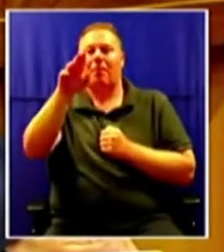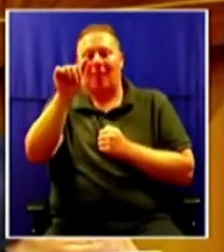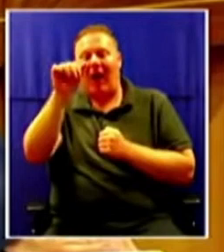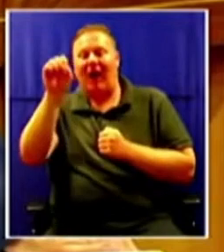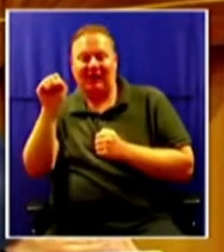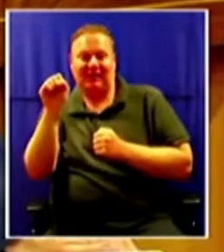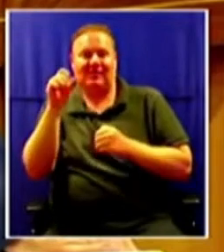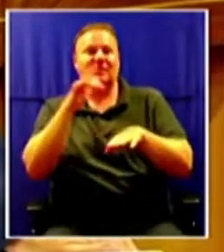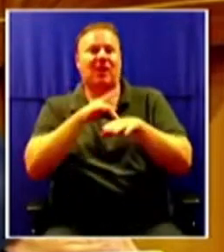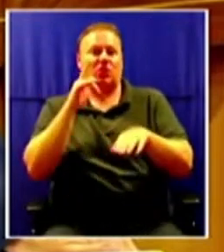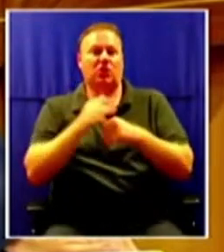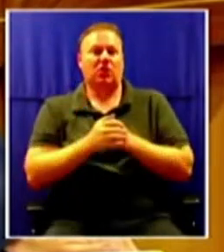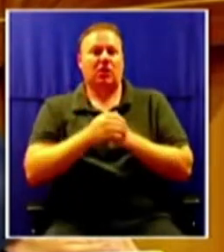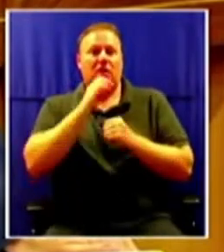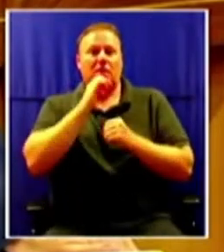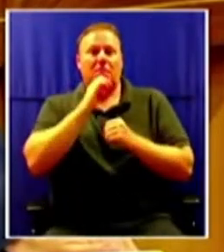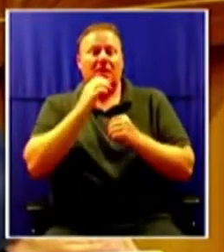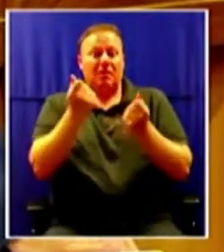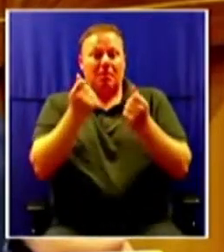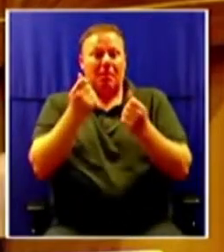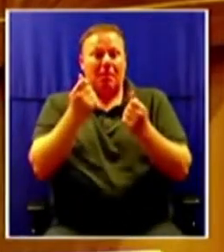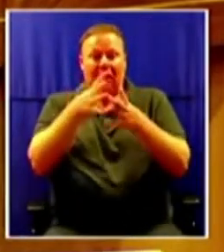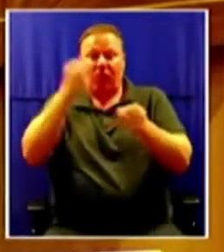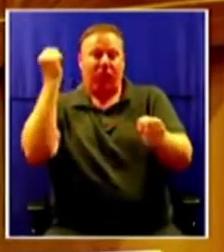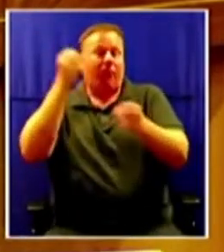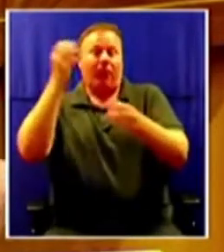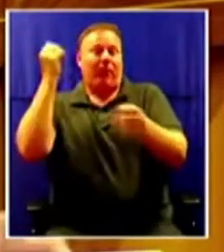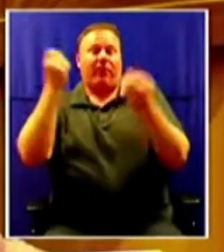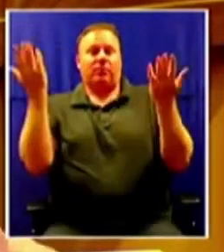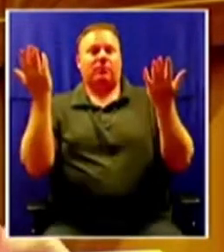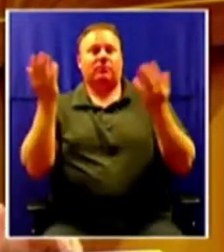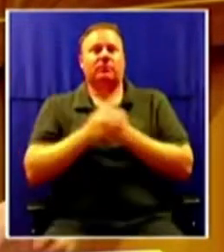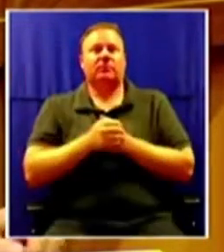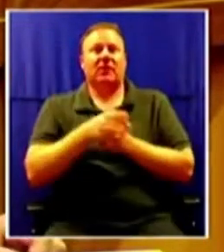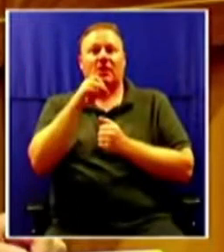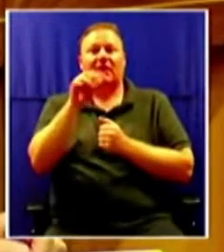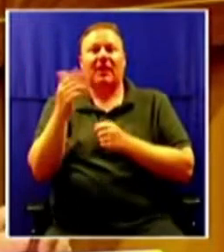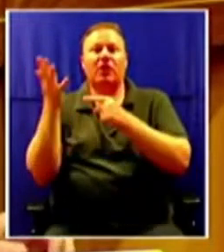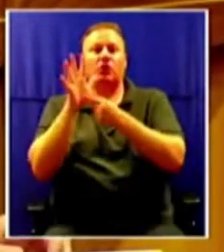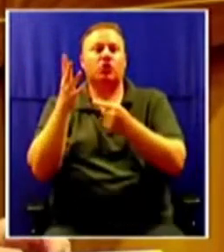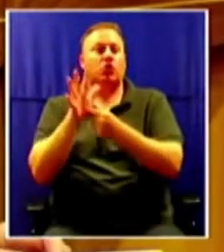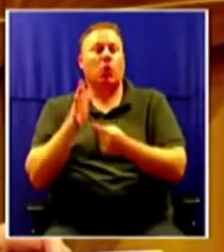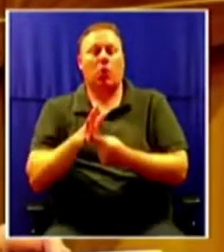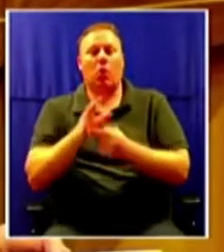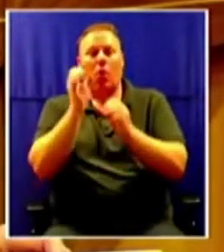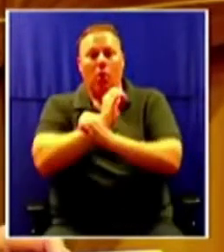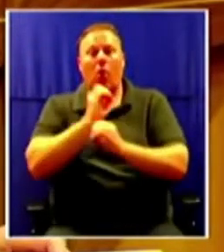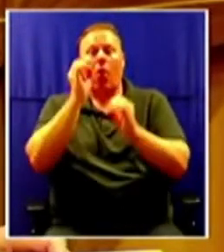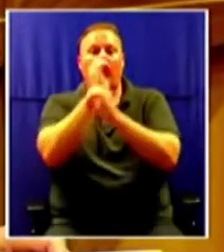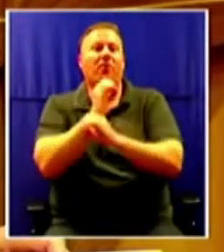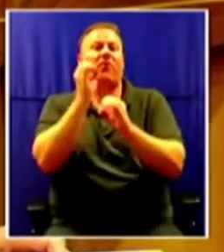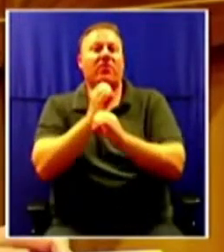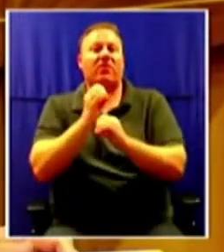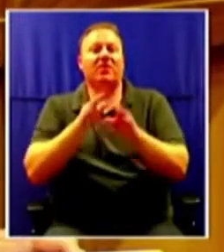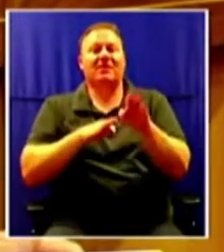uncanny ability to make money disappear and get away with it. When the DA points out these glaring, obvious missteps, we